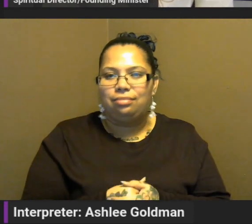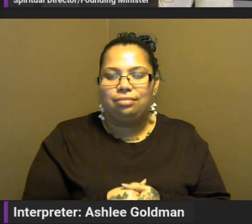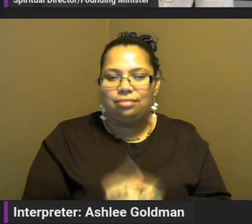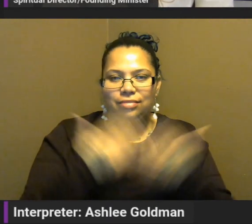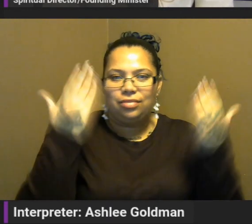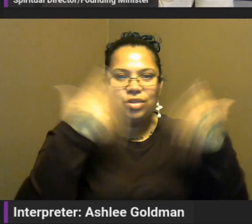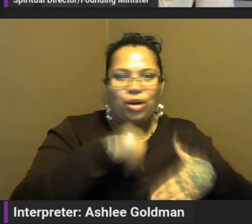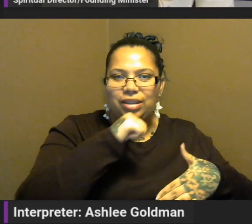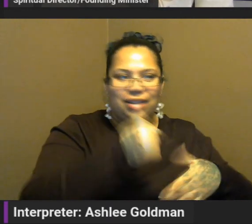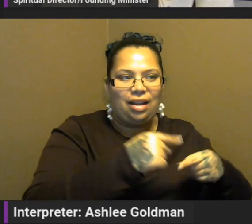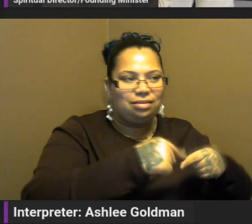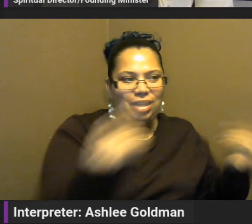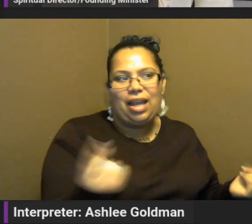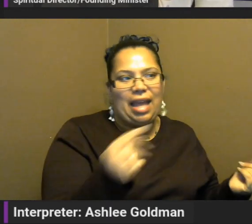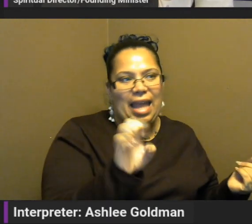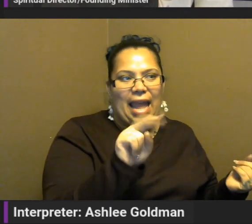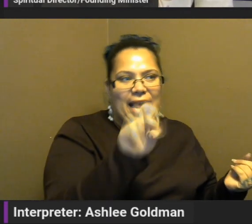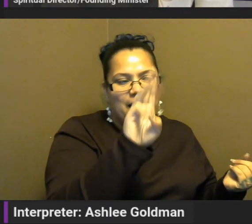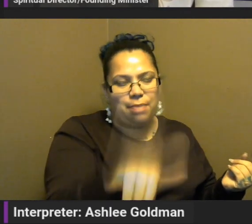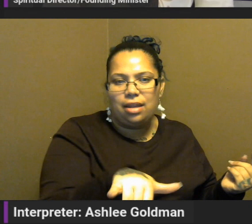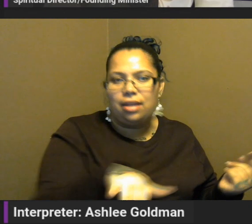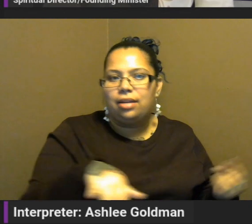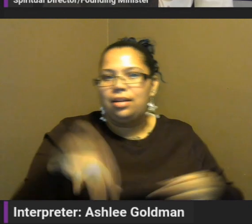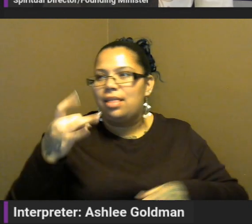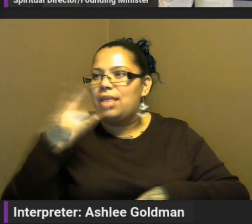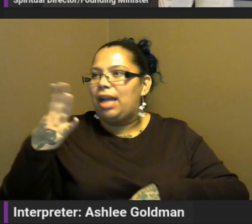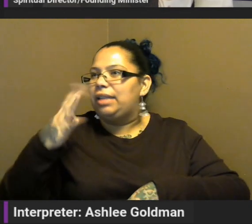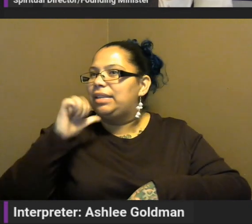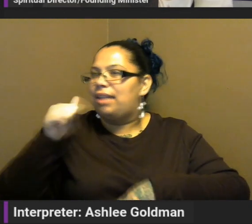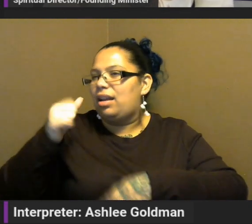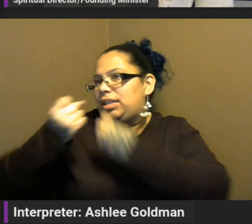the enemy. Lightness or light is not the savior.